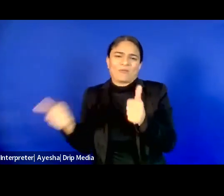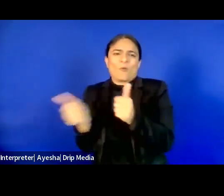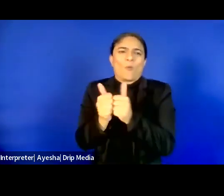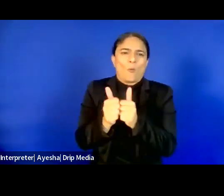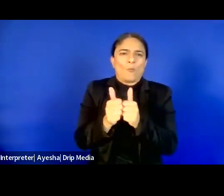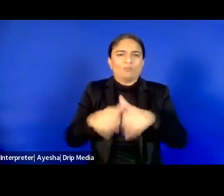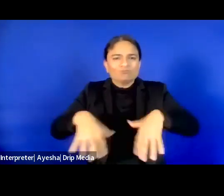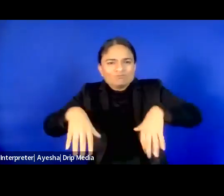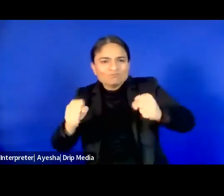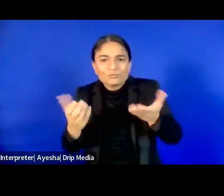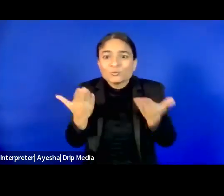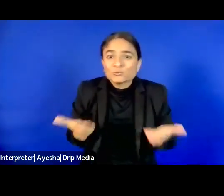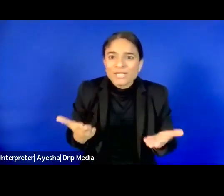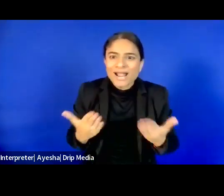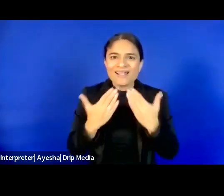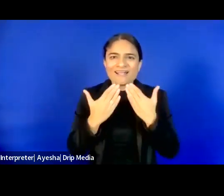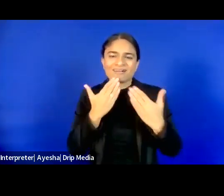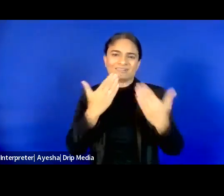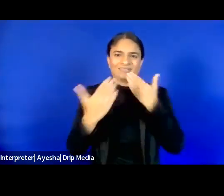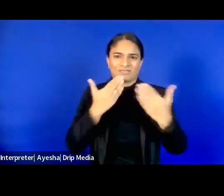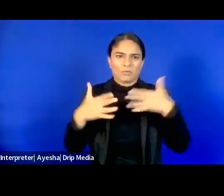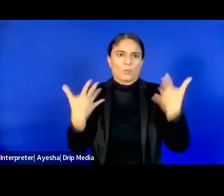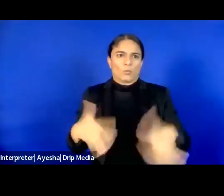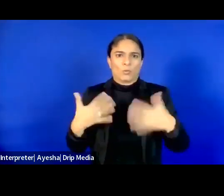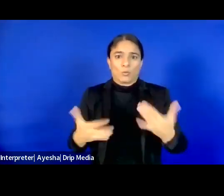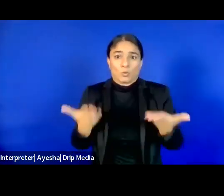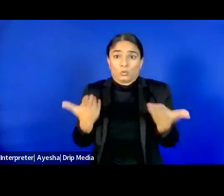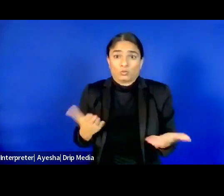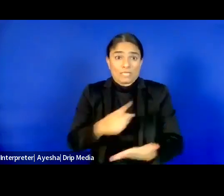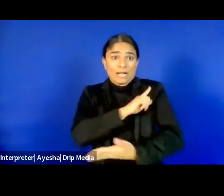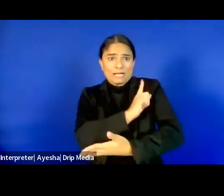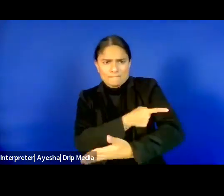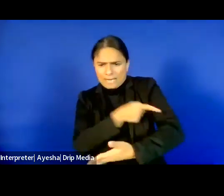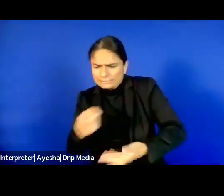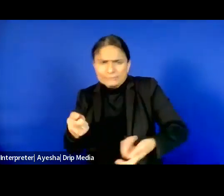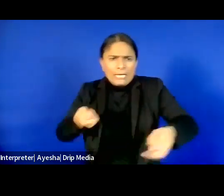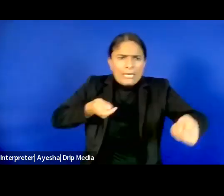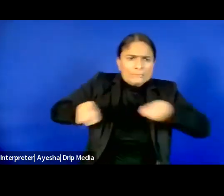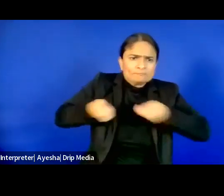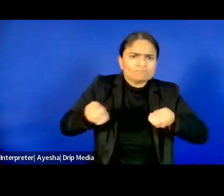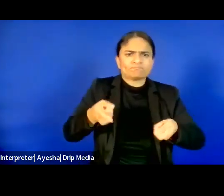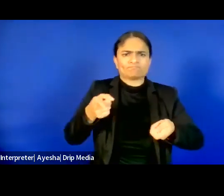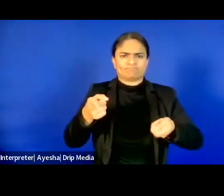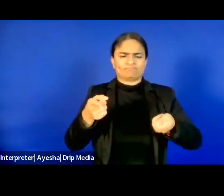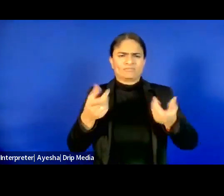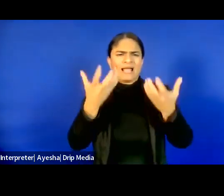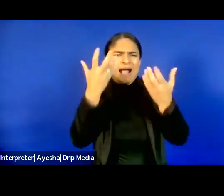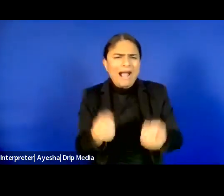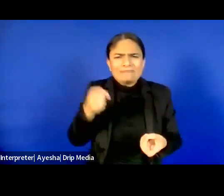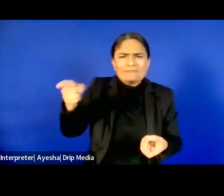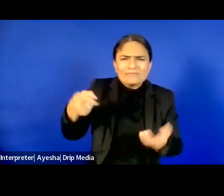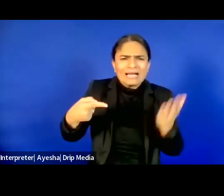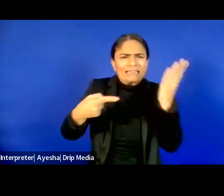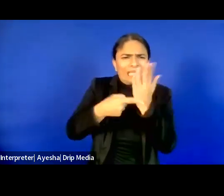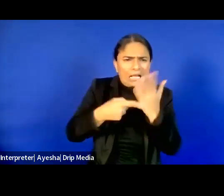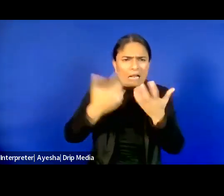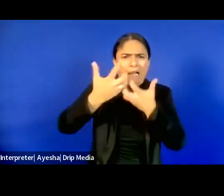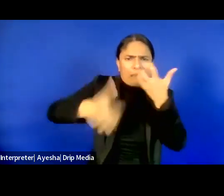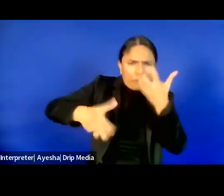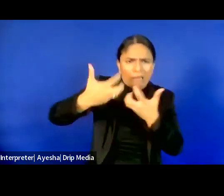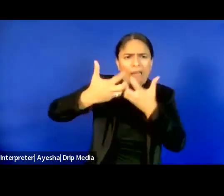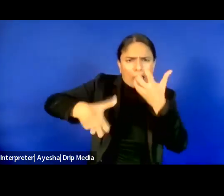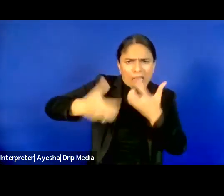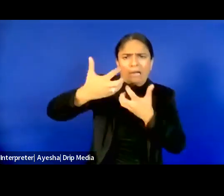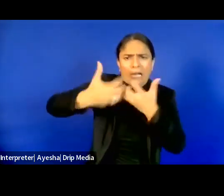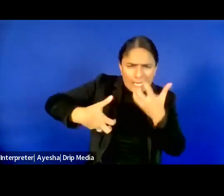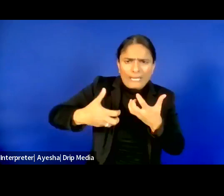Gedi was having a few technical difficulties a moment ago, and I'm hoping those have been resolved and she's able to come on. Gedi, if you